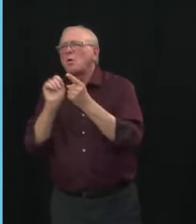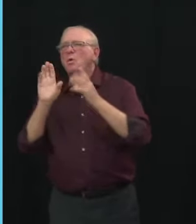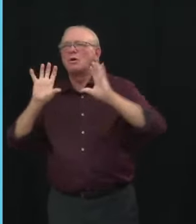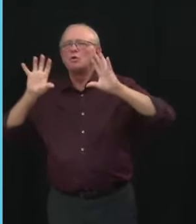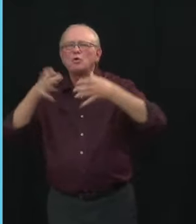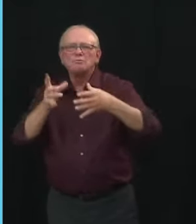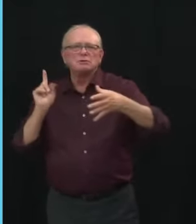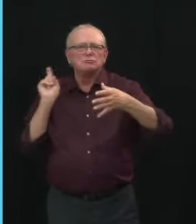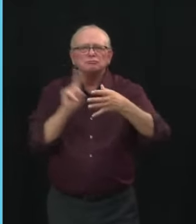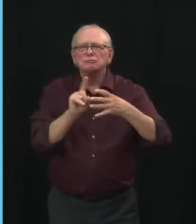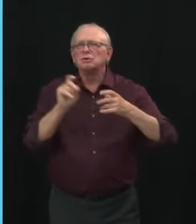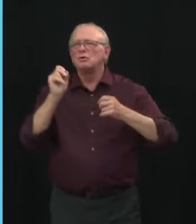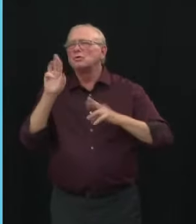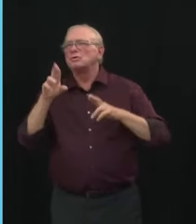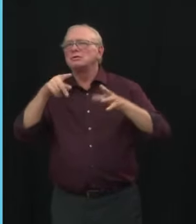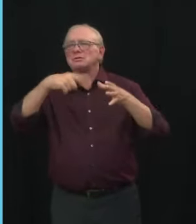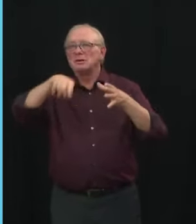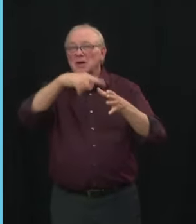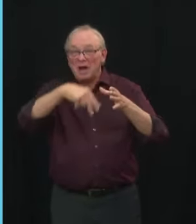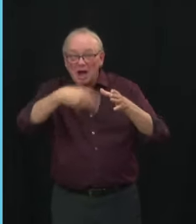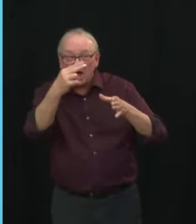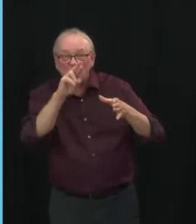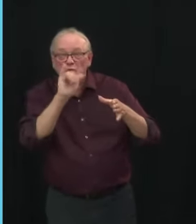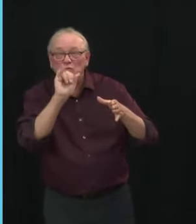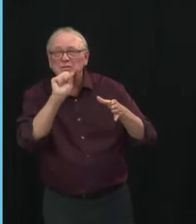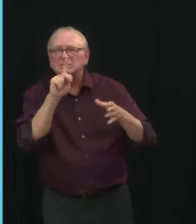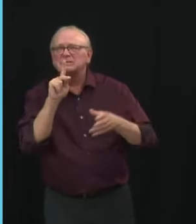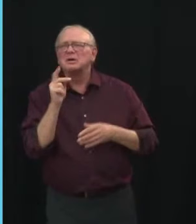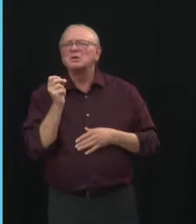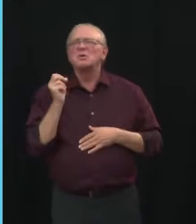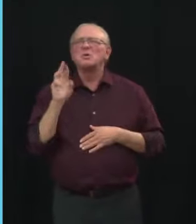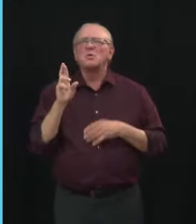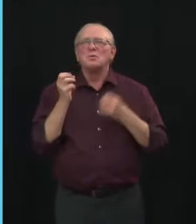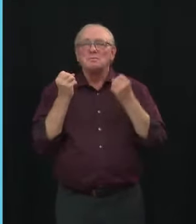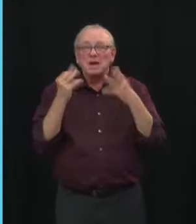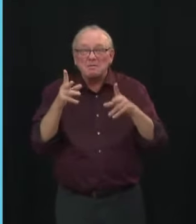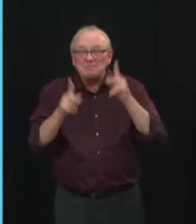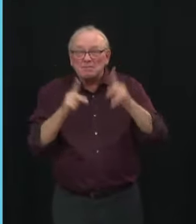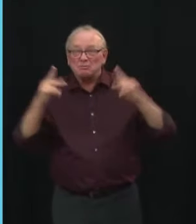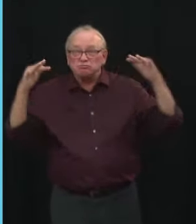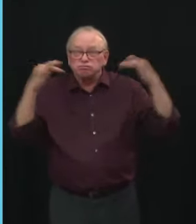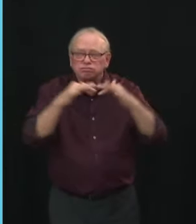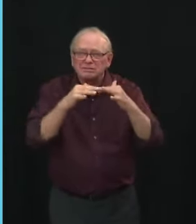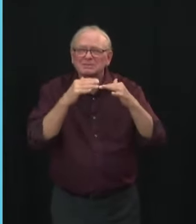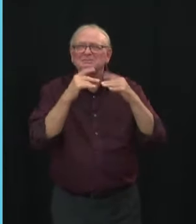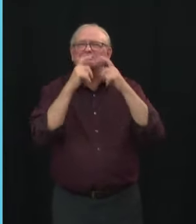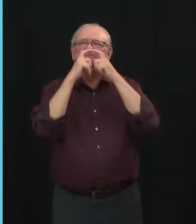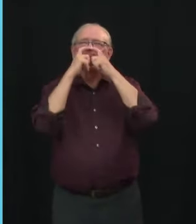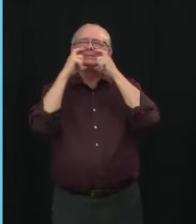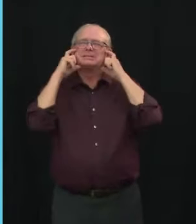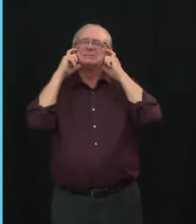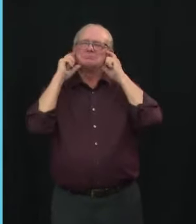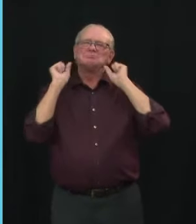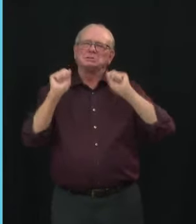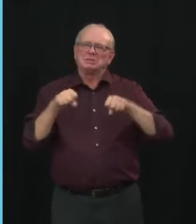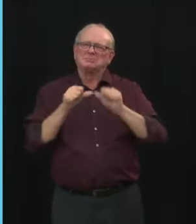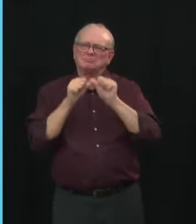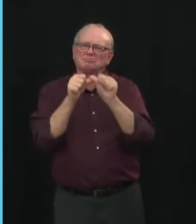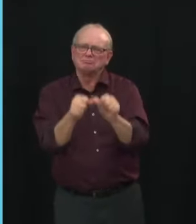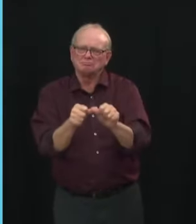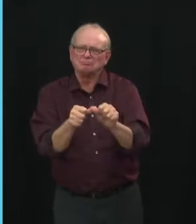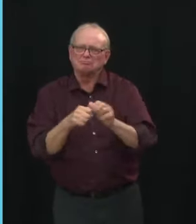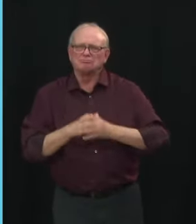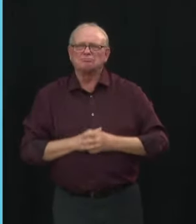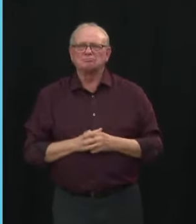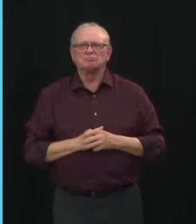you might take, such as masking or distancing. It's also important to remember that all of us face many